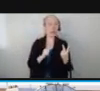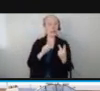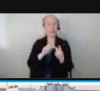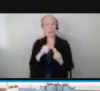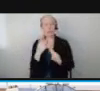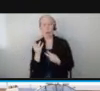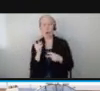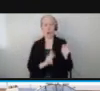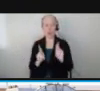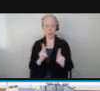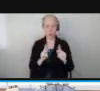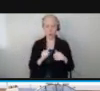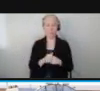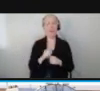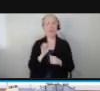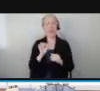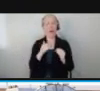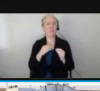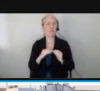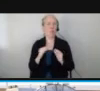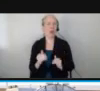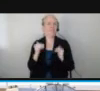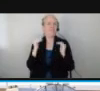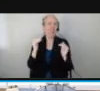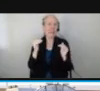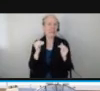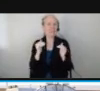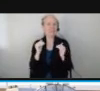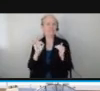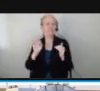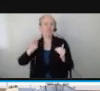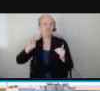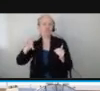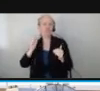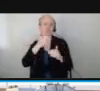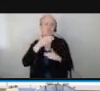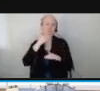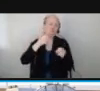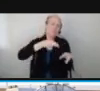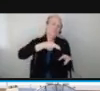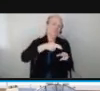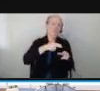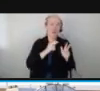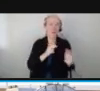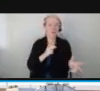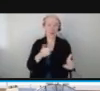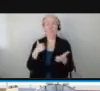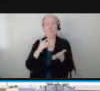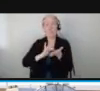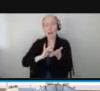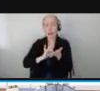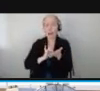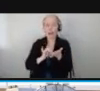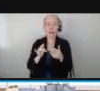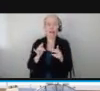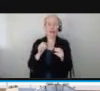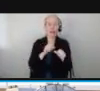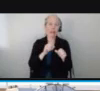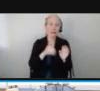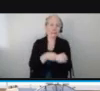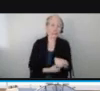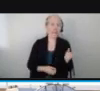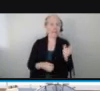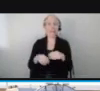And it's got more advanced or more capable features than what you'll have in the rovers. We've got medical facilities, exercise, a galley, crew